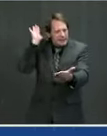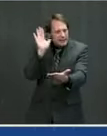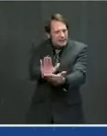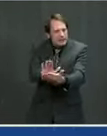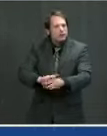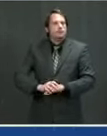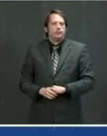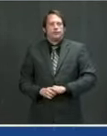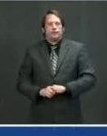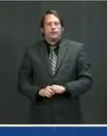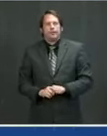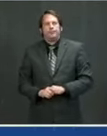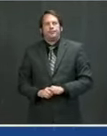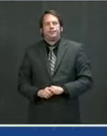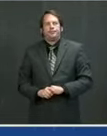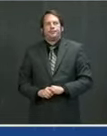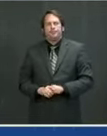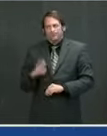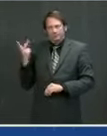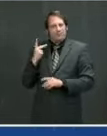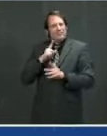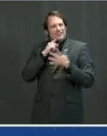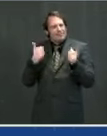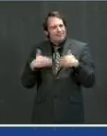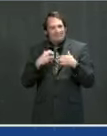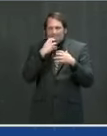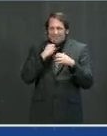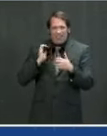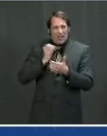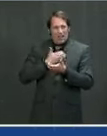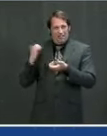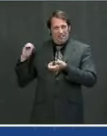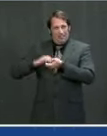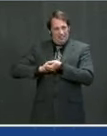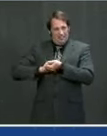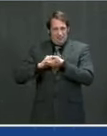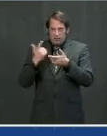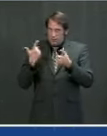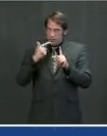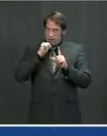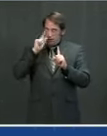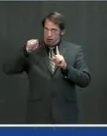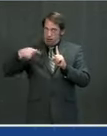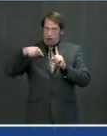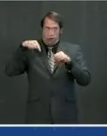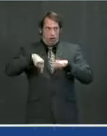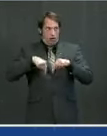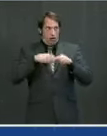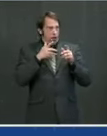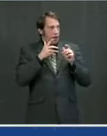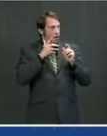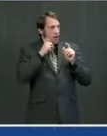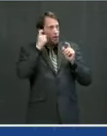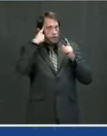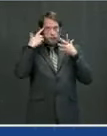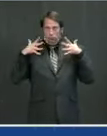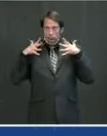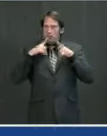that exists not just between our governments, but between the Japanese people and the American peoples. Last